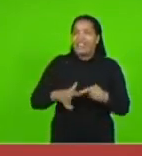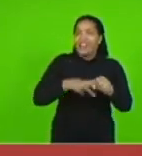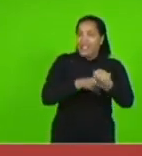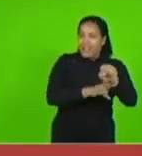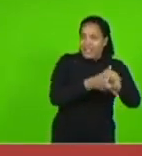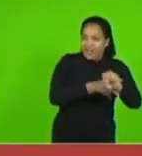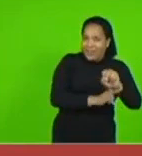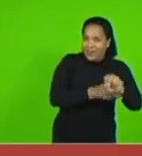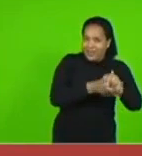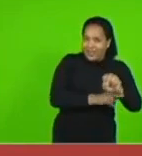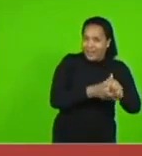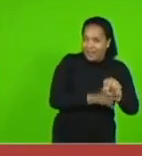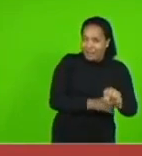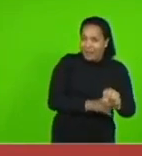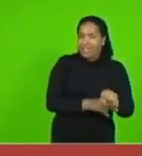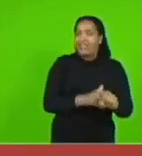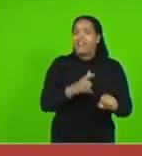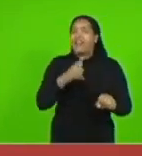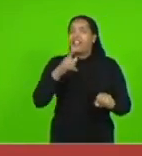in Guarapari.